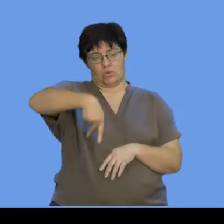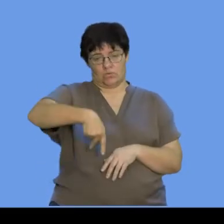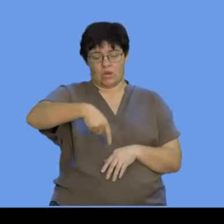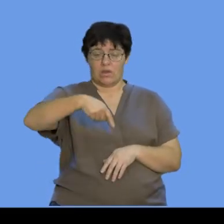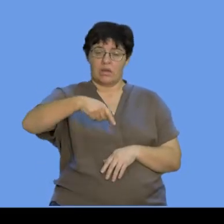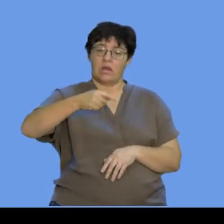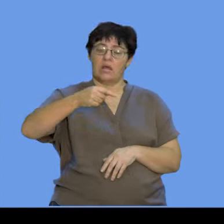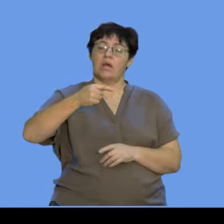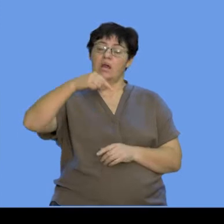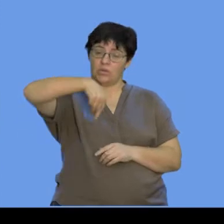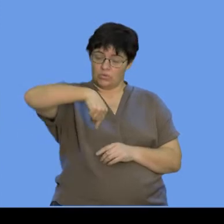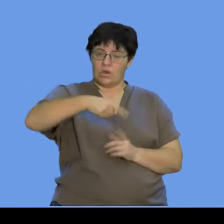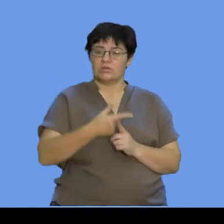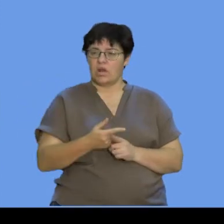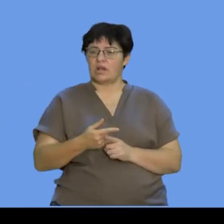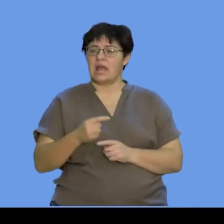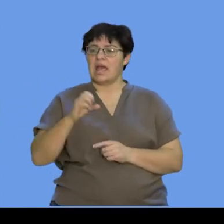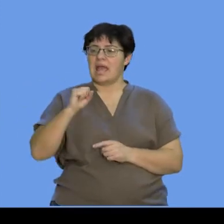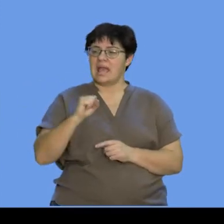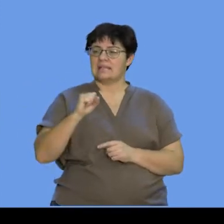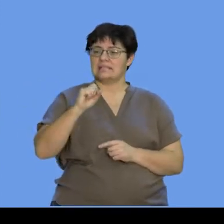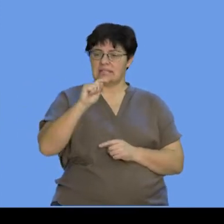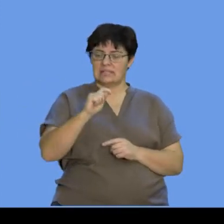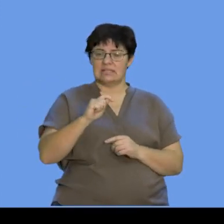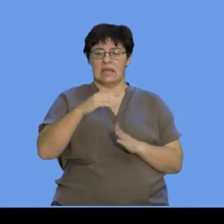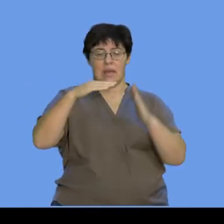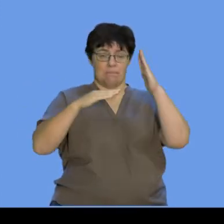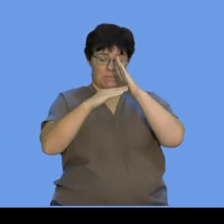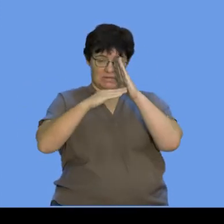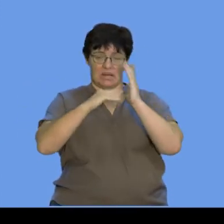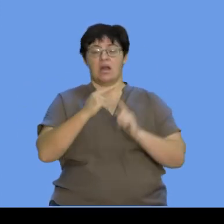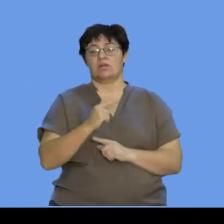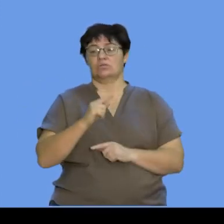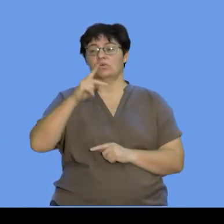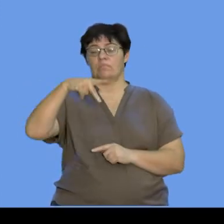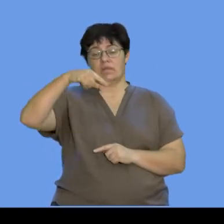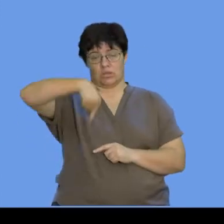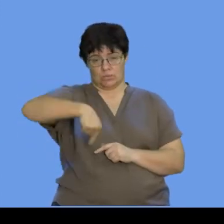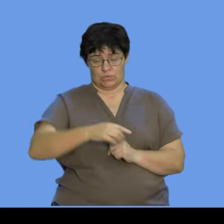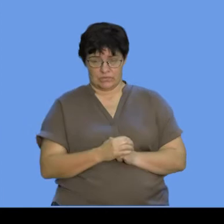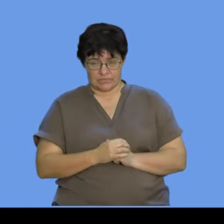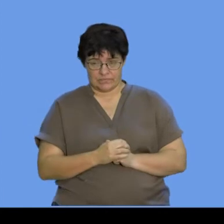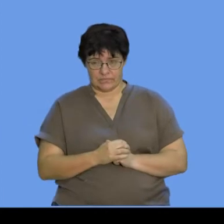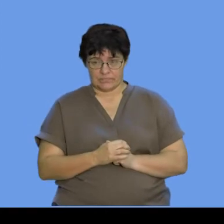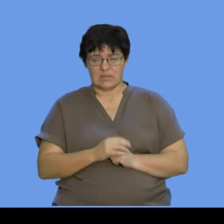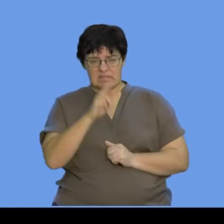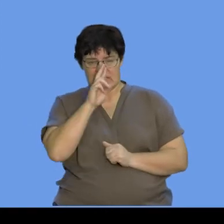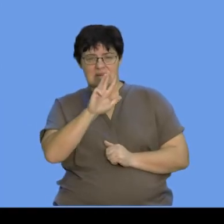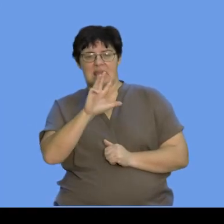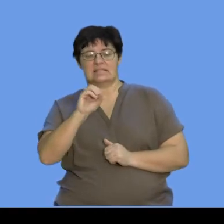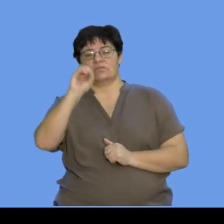that ST is perpendicular to the PQ there. So you can already see there's a 90-degree angle